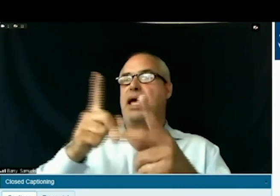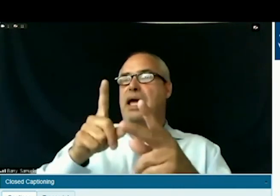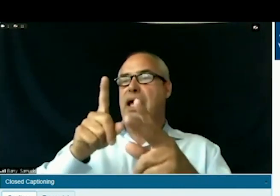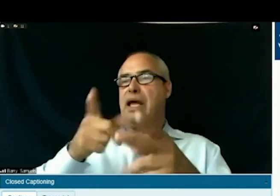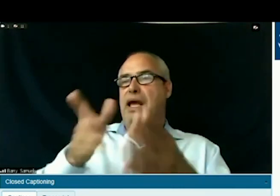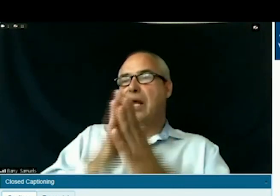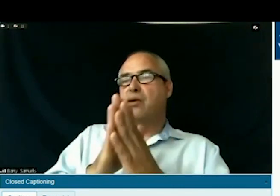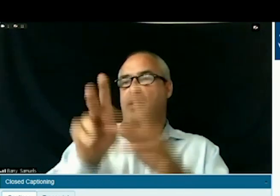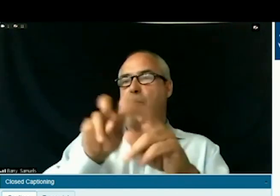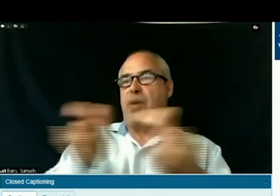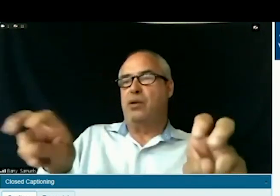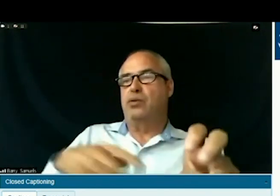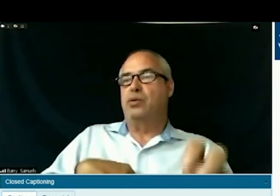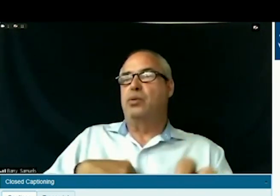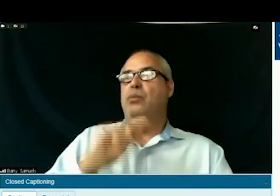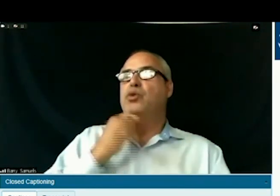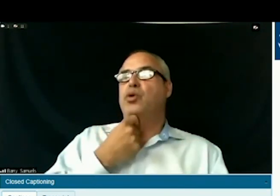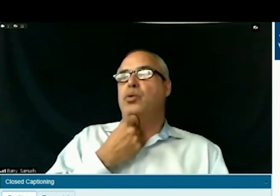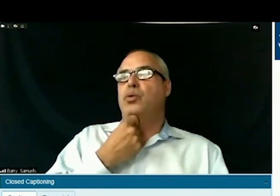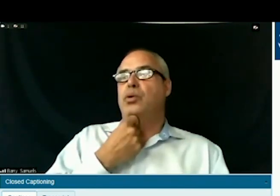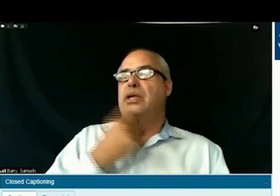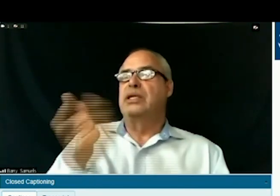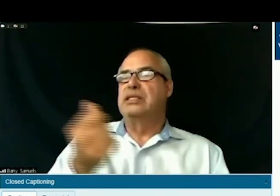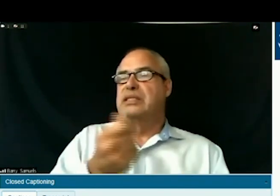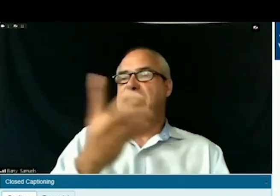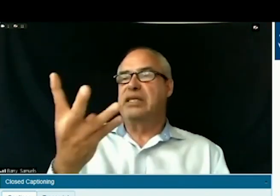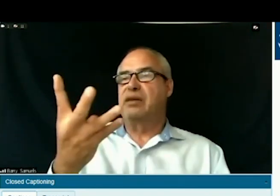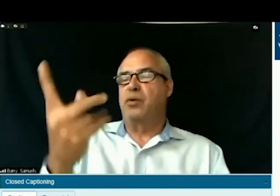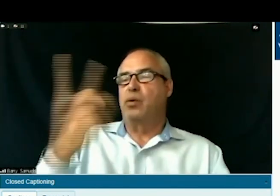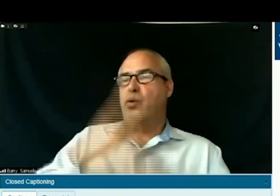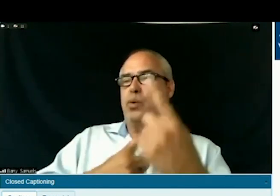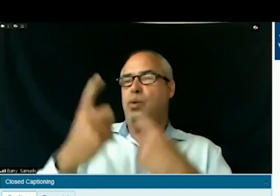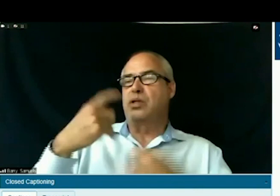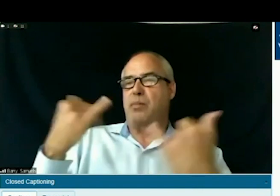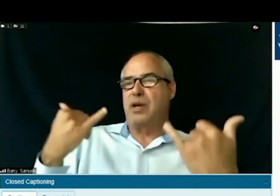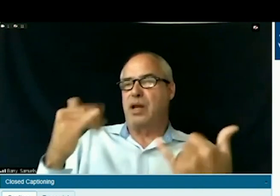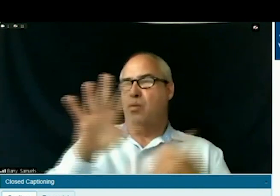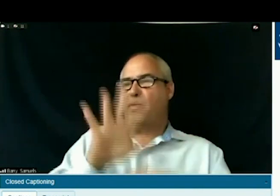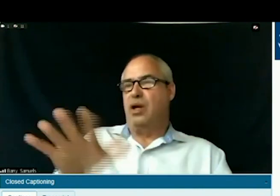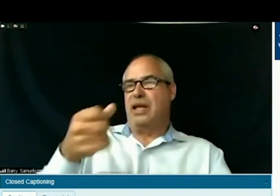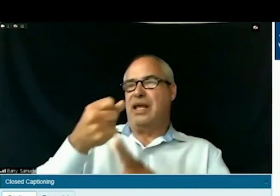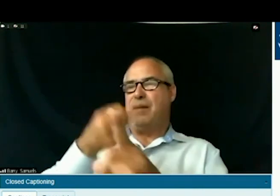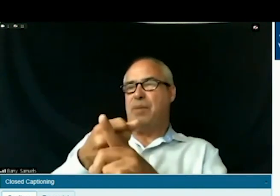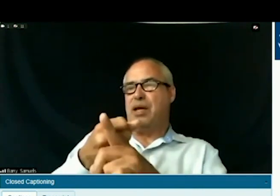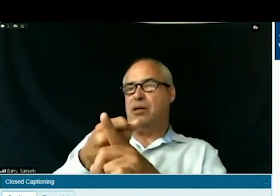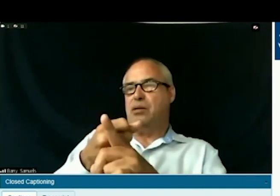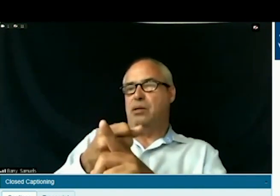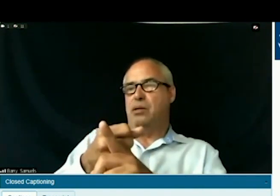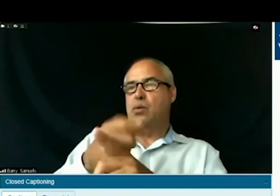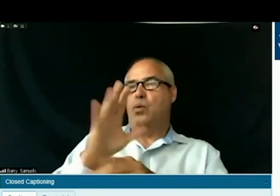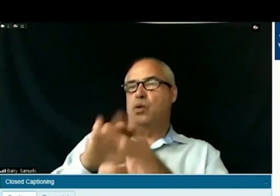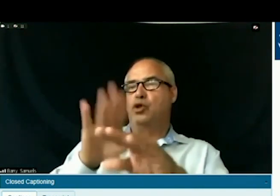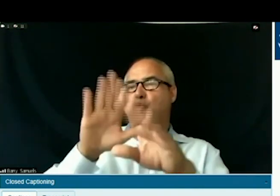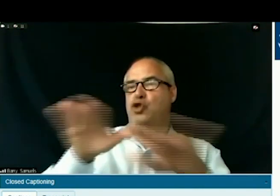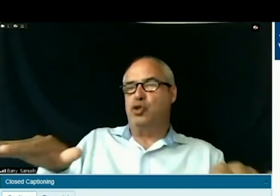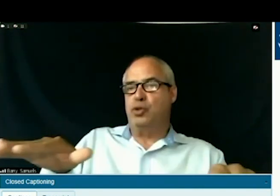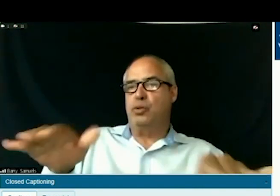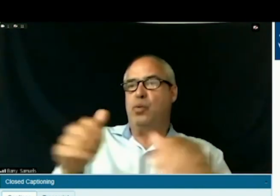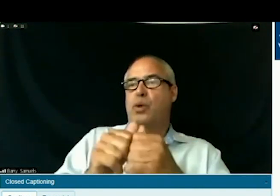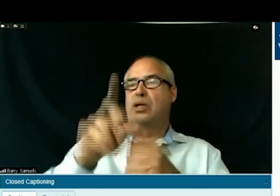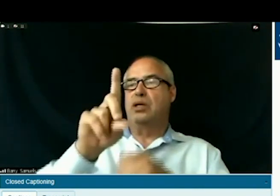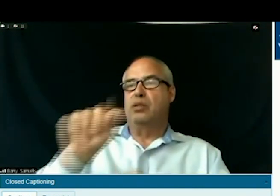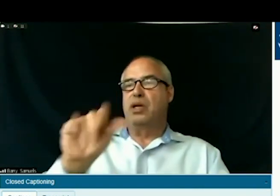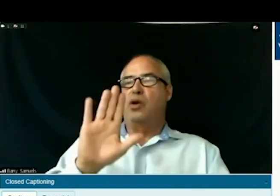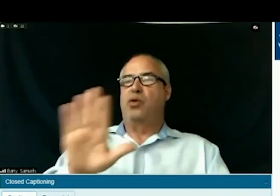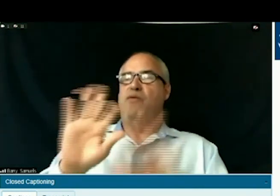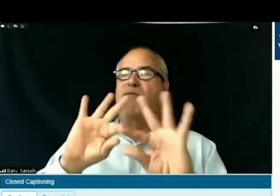mute. We have had several questions come in around the impact of the pandemic on children with disabilities and their